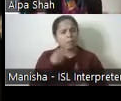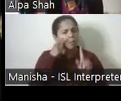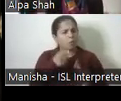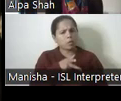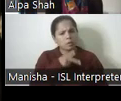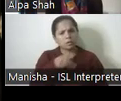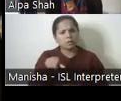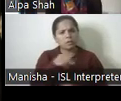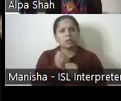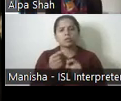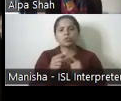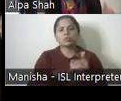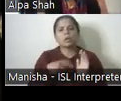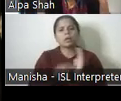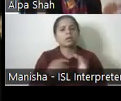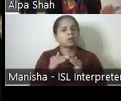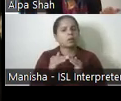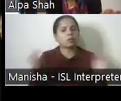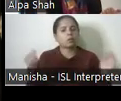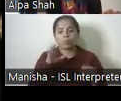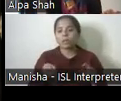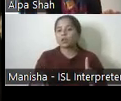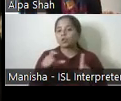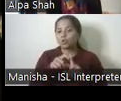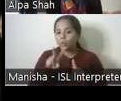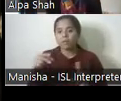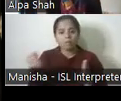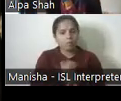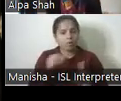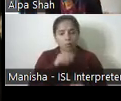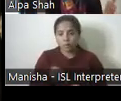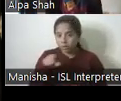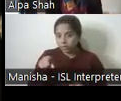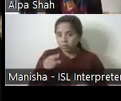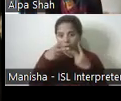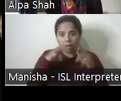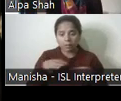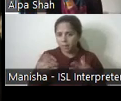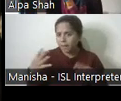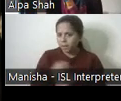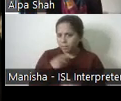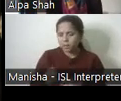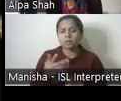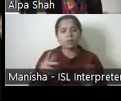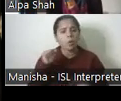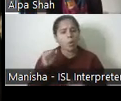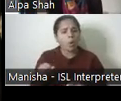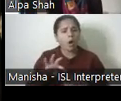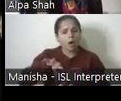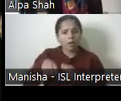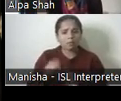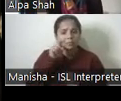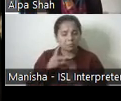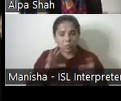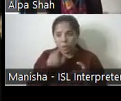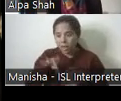relative gender equality does not mean that domestic violence against Adivasi women is absent, or that sexual exploitation of Adivasi women doesn't